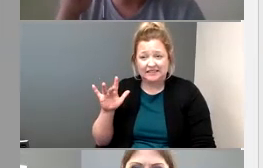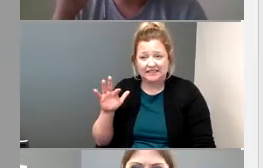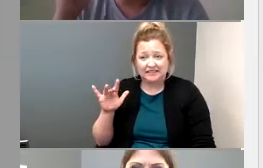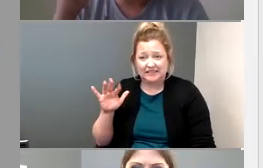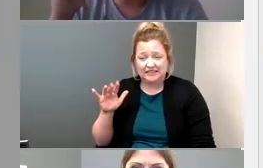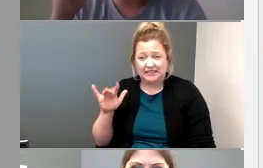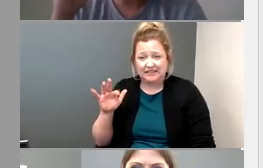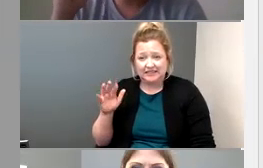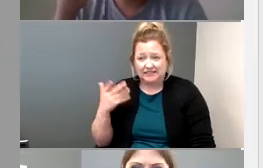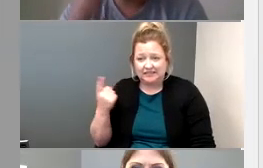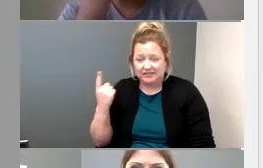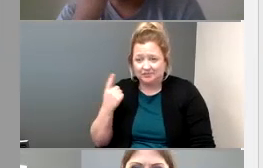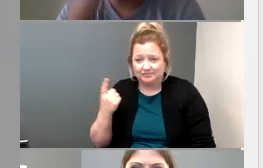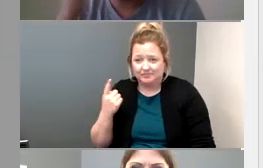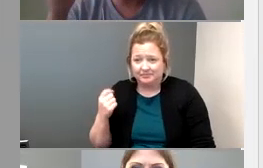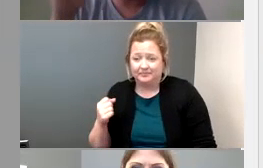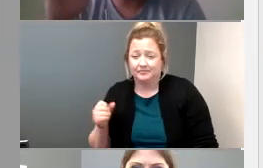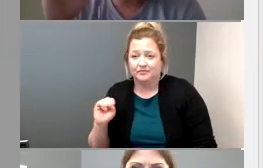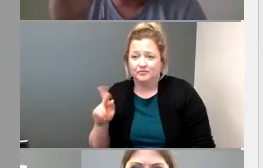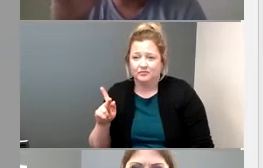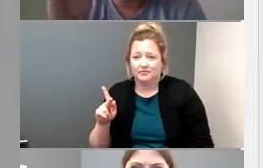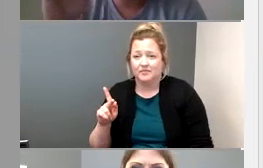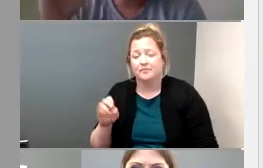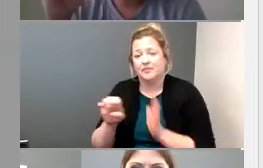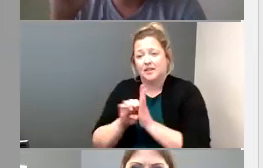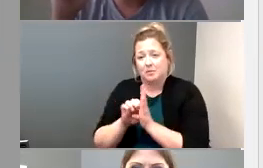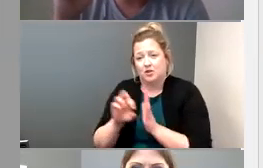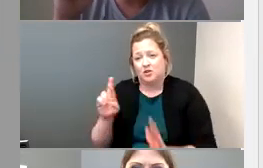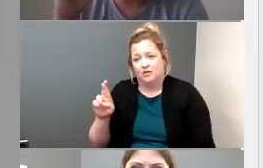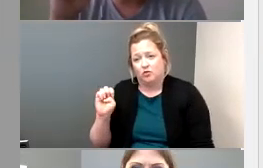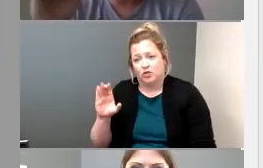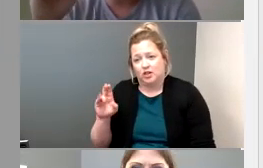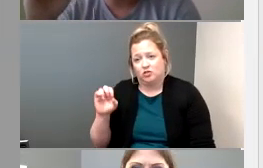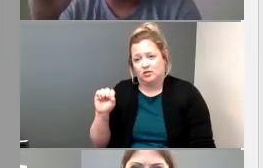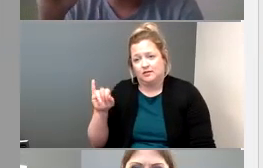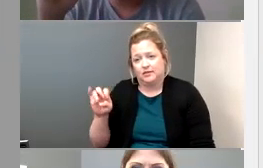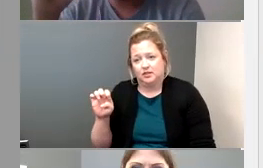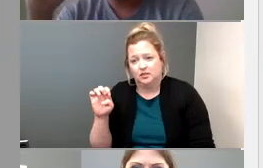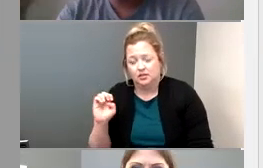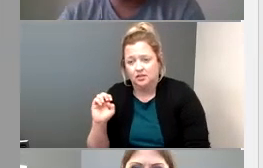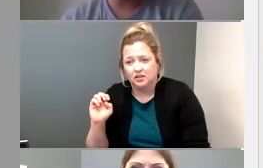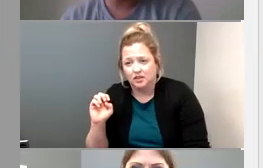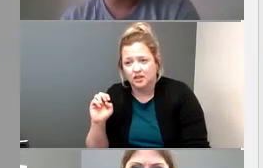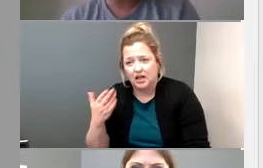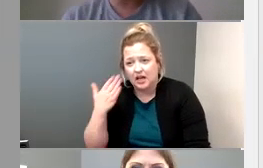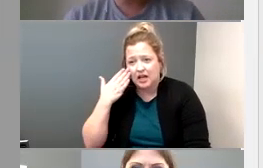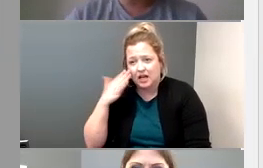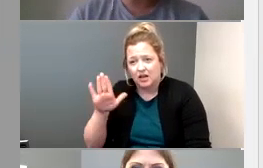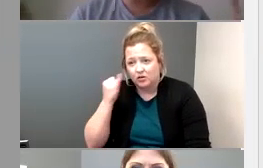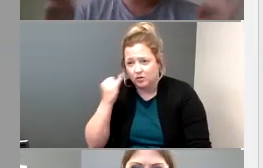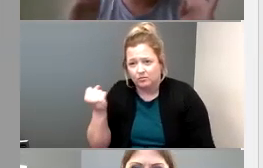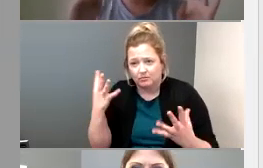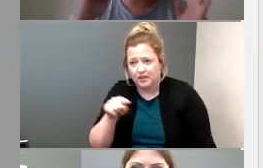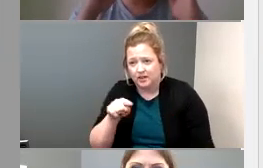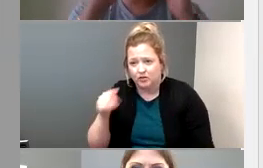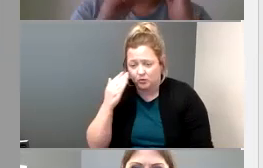says, Fibonacci is a recursive algorithm, and we know that it is. But I don't know if many of you know, but can someone